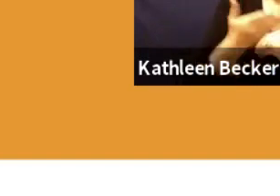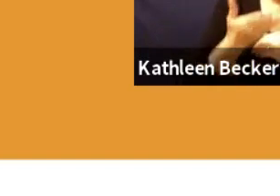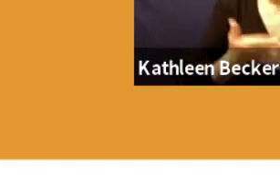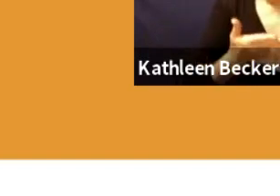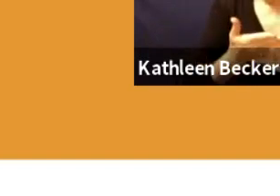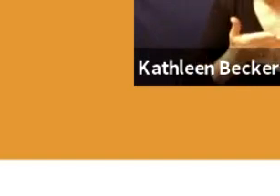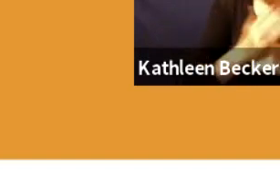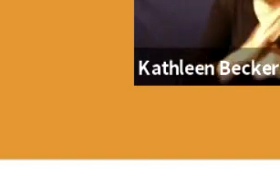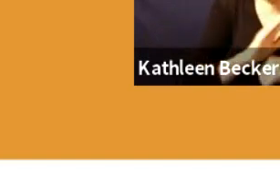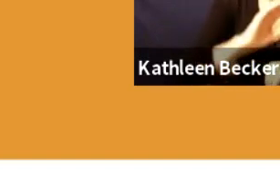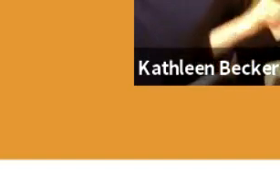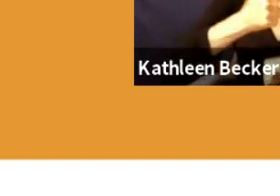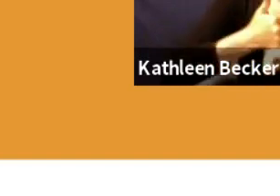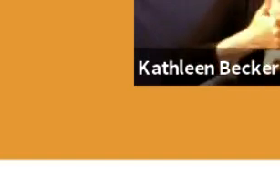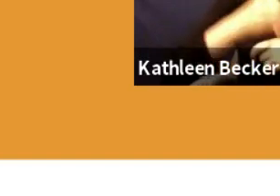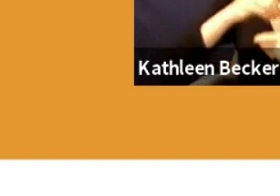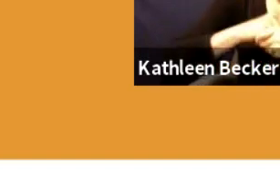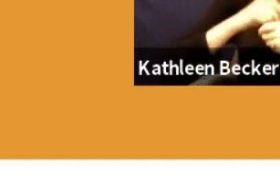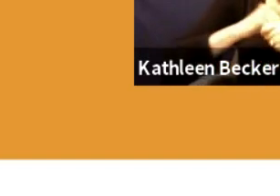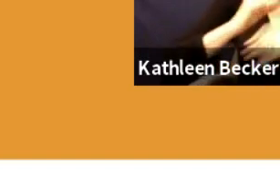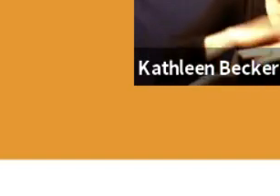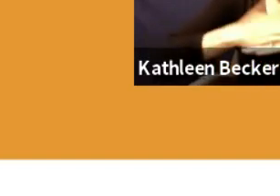built into the Chromebook.